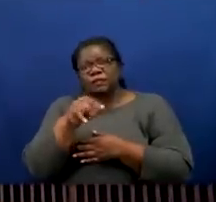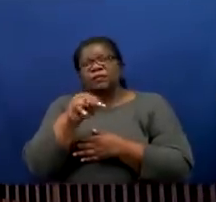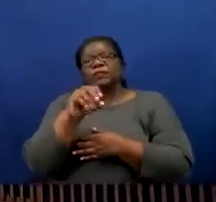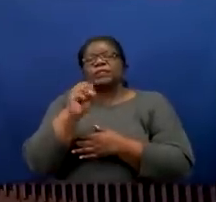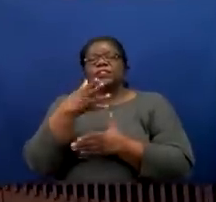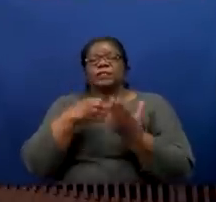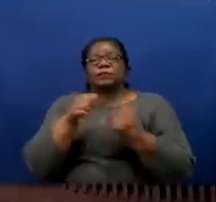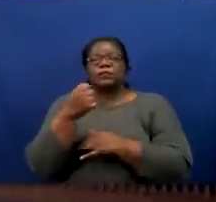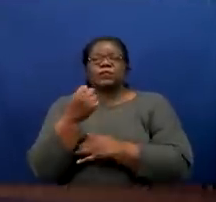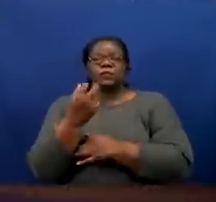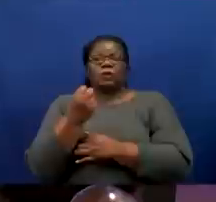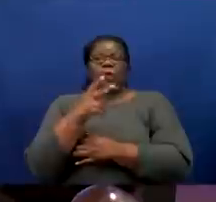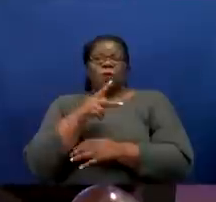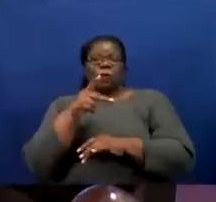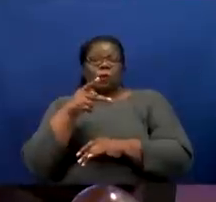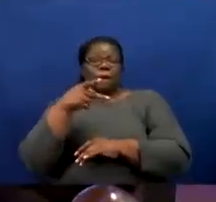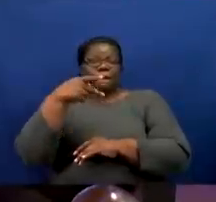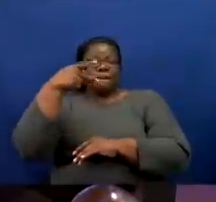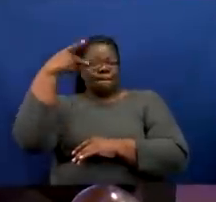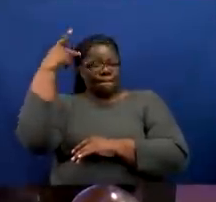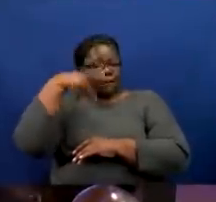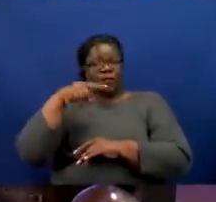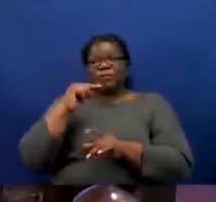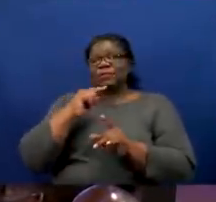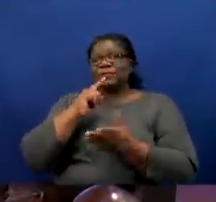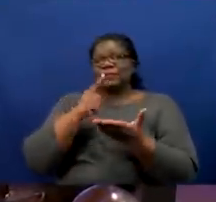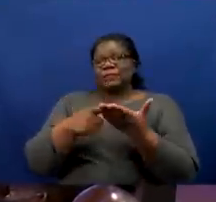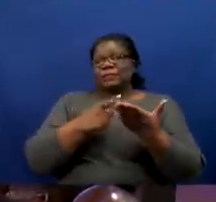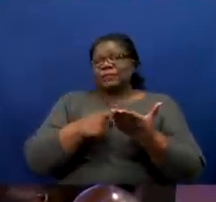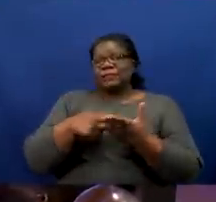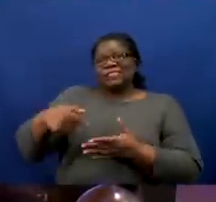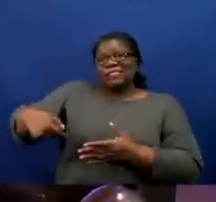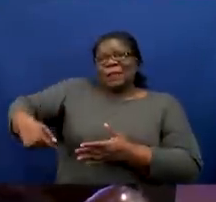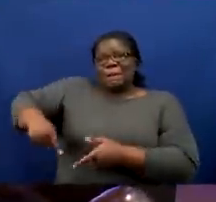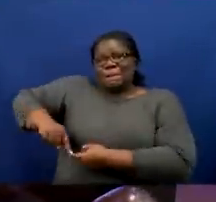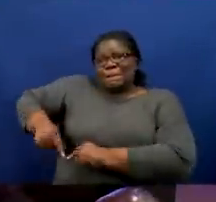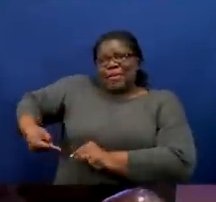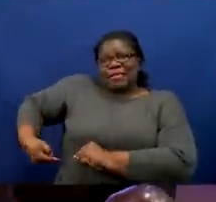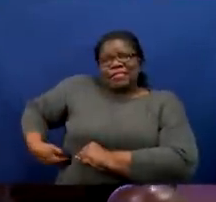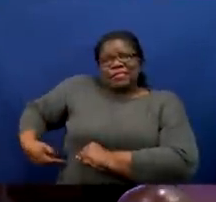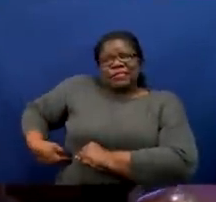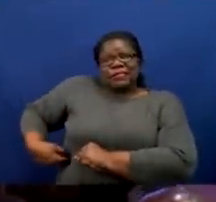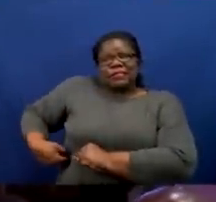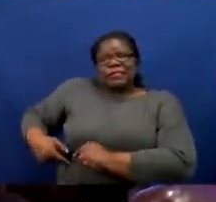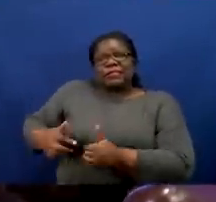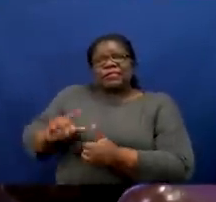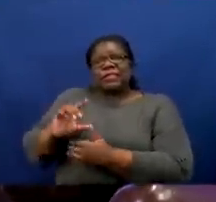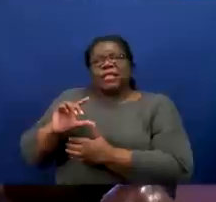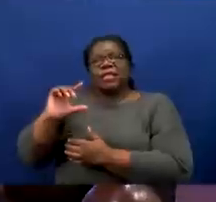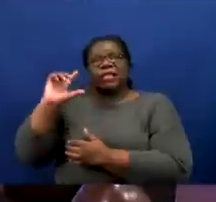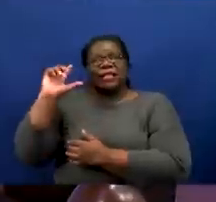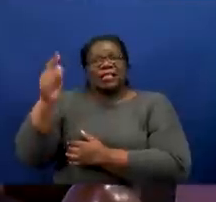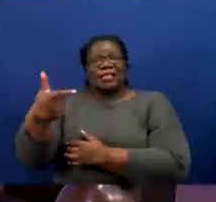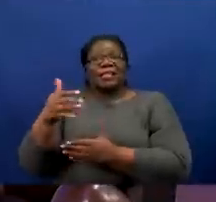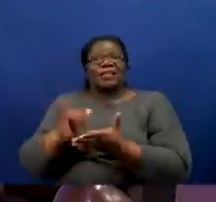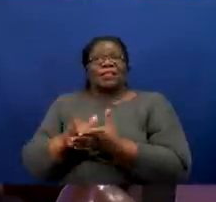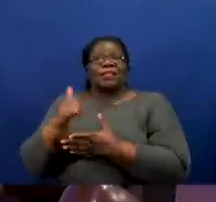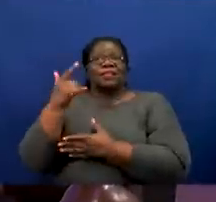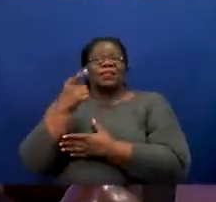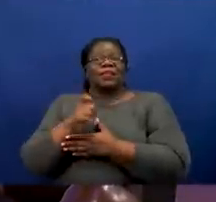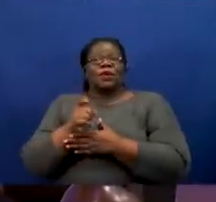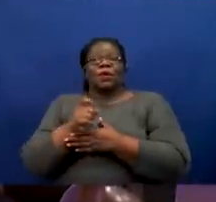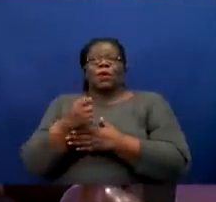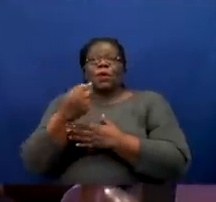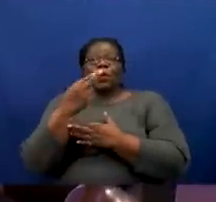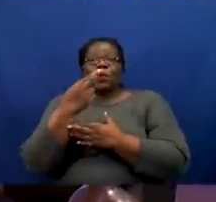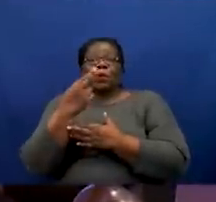flesh. And Paul is talking that whole chapter. And it is not until later on in the chapter that you get a line of red writing